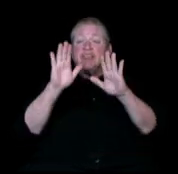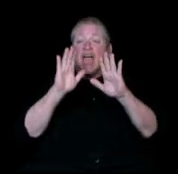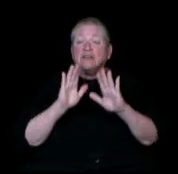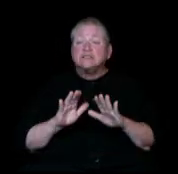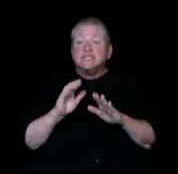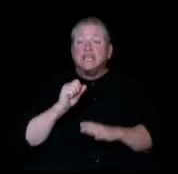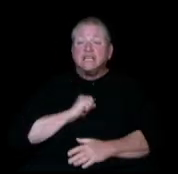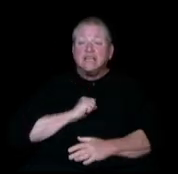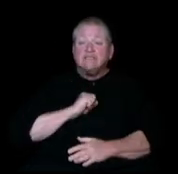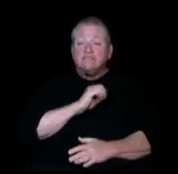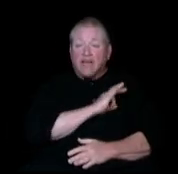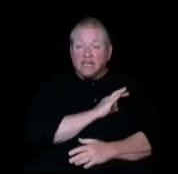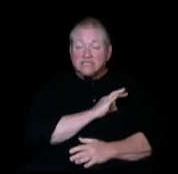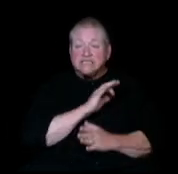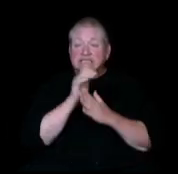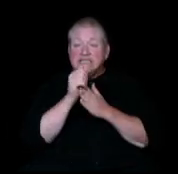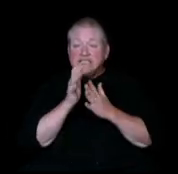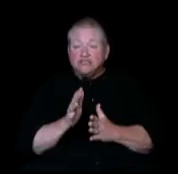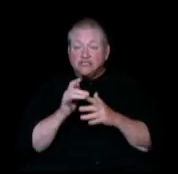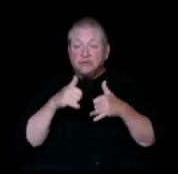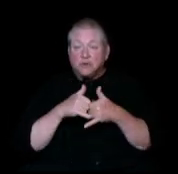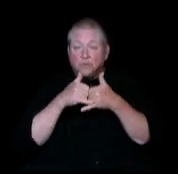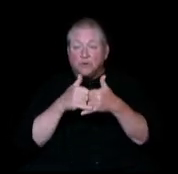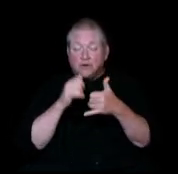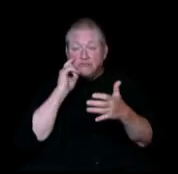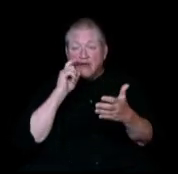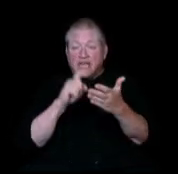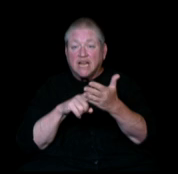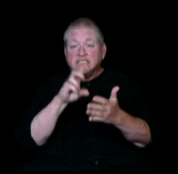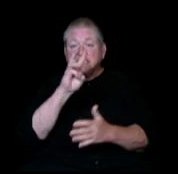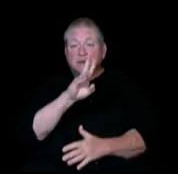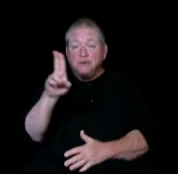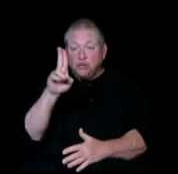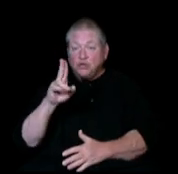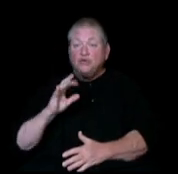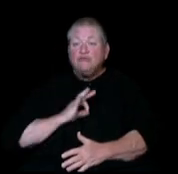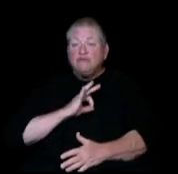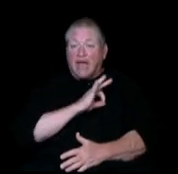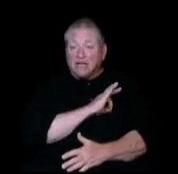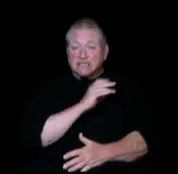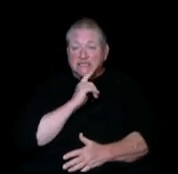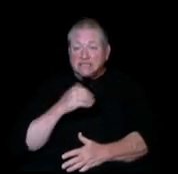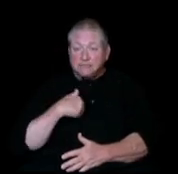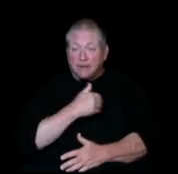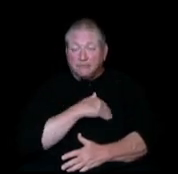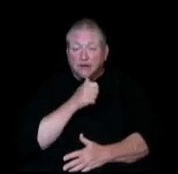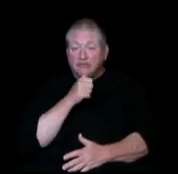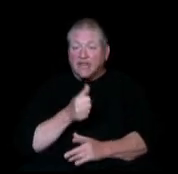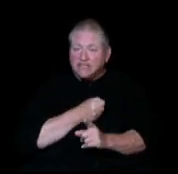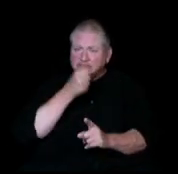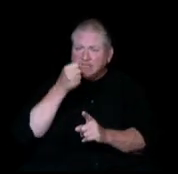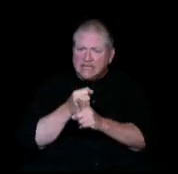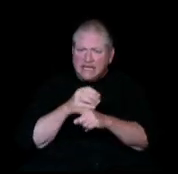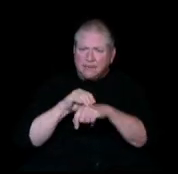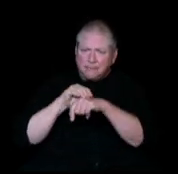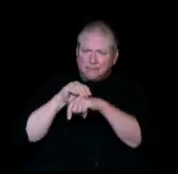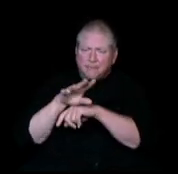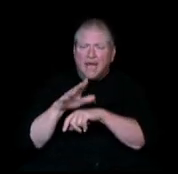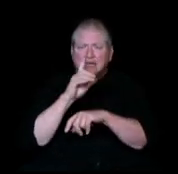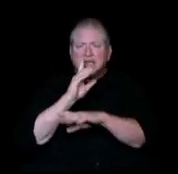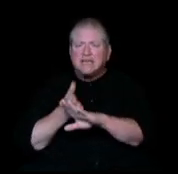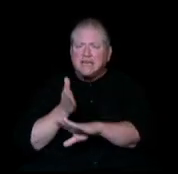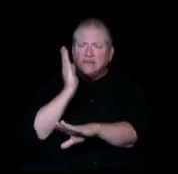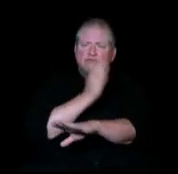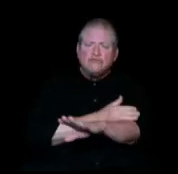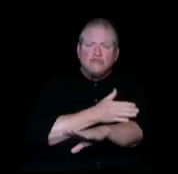The Outstanding Faculty Leadership Award recognizes a WWU faculty member who has made outstanding and impactful efforts that